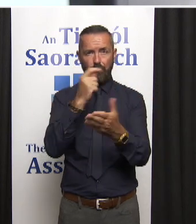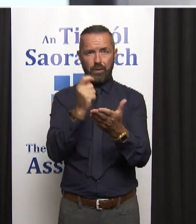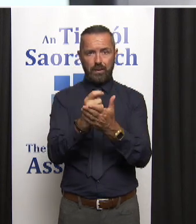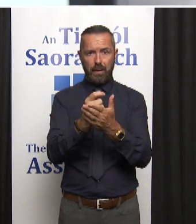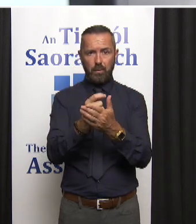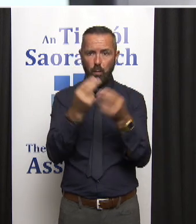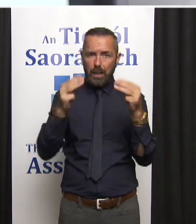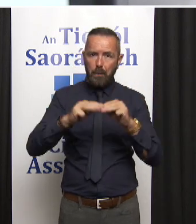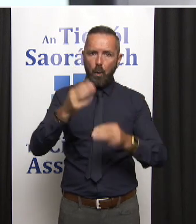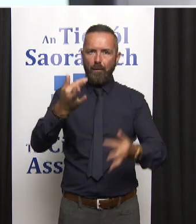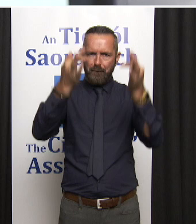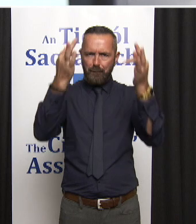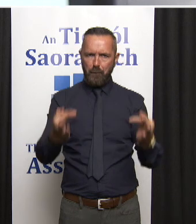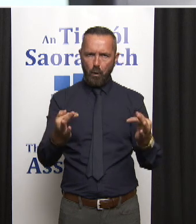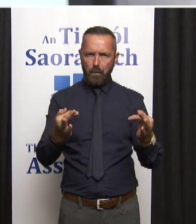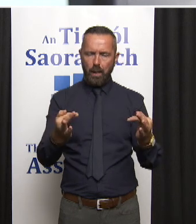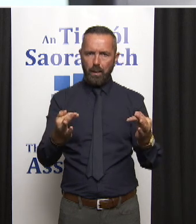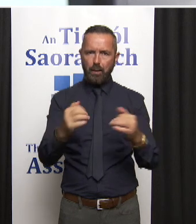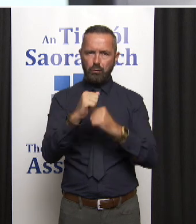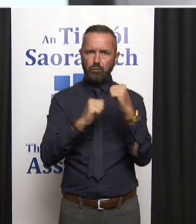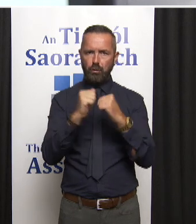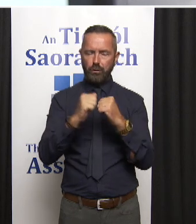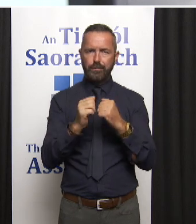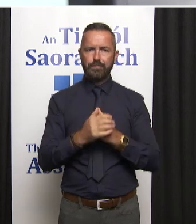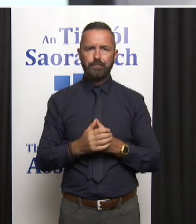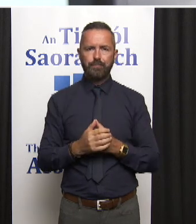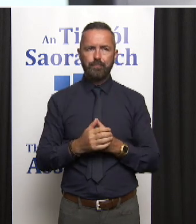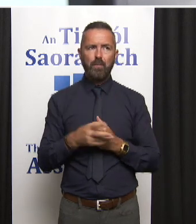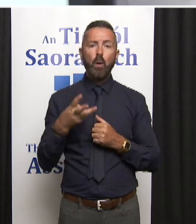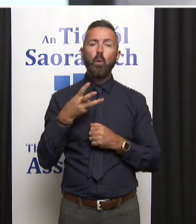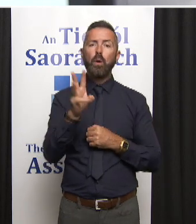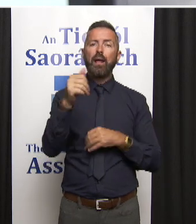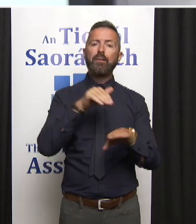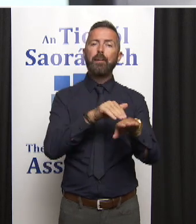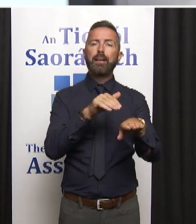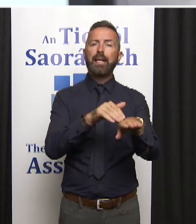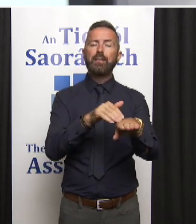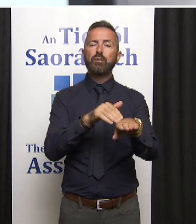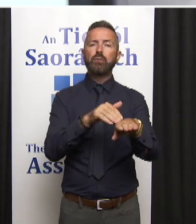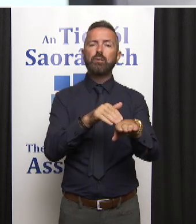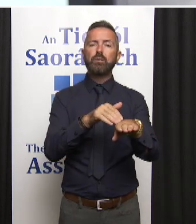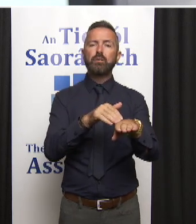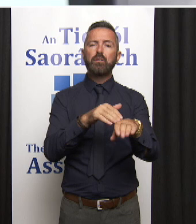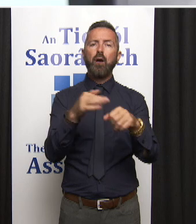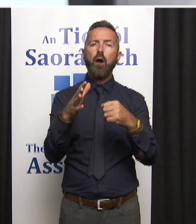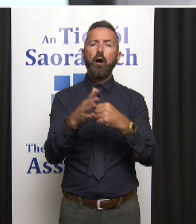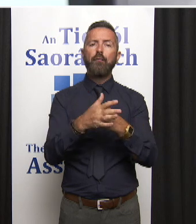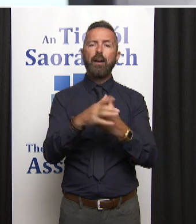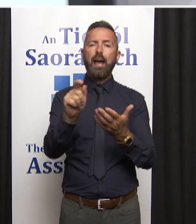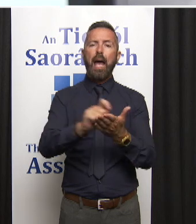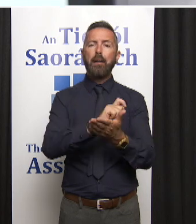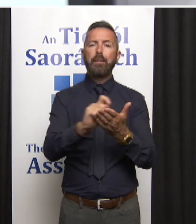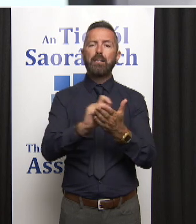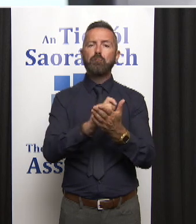more formal and transparent and accountable structure. There would be implications for the administrative structures of